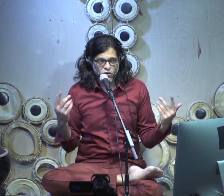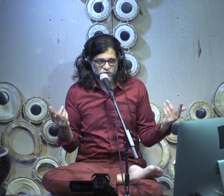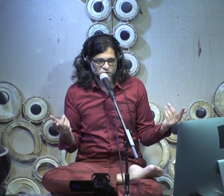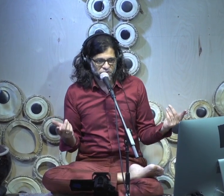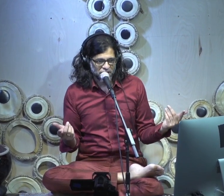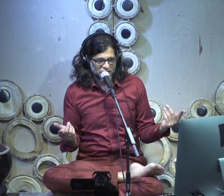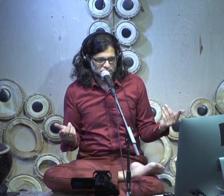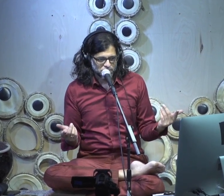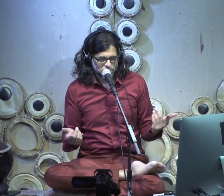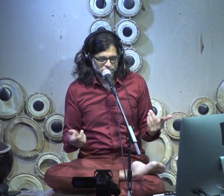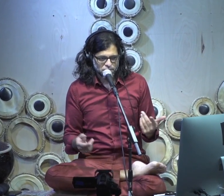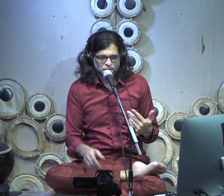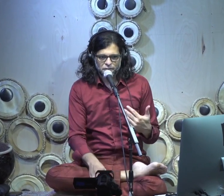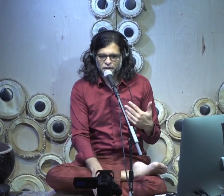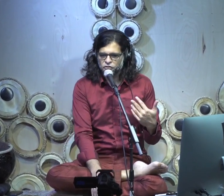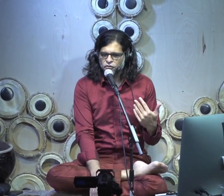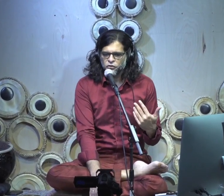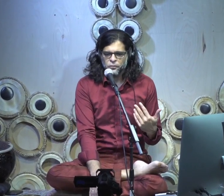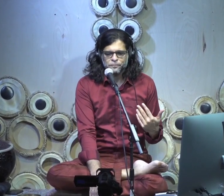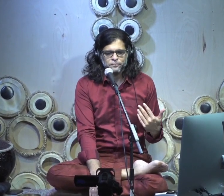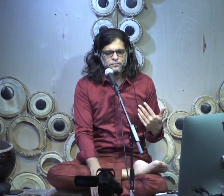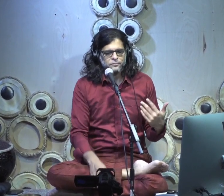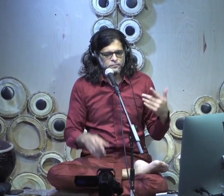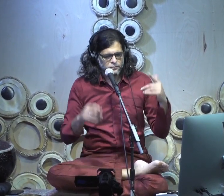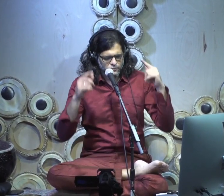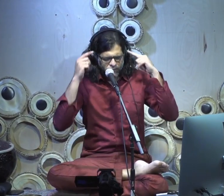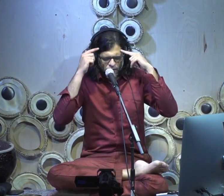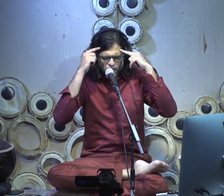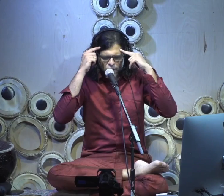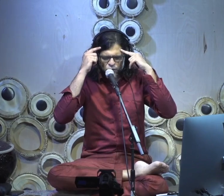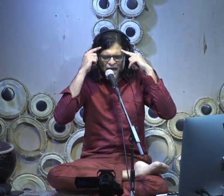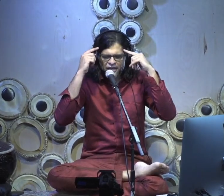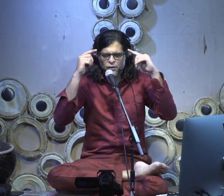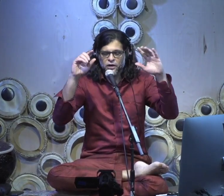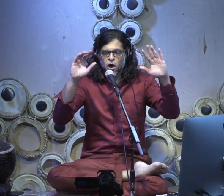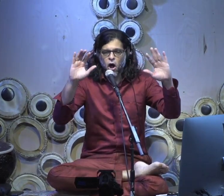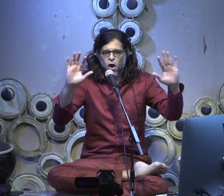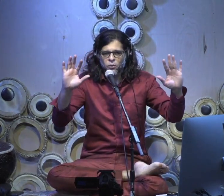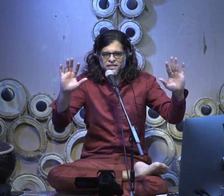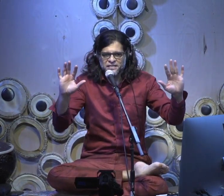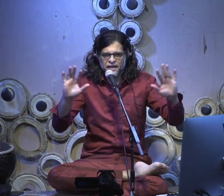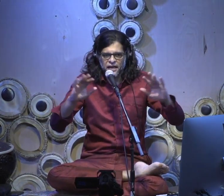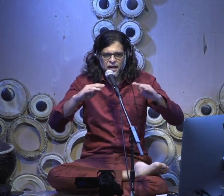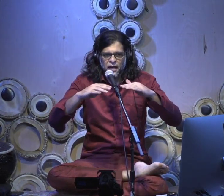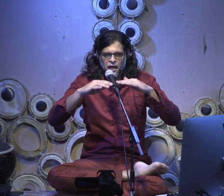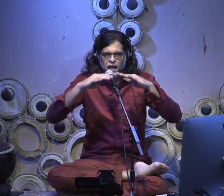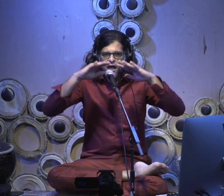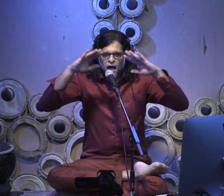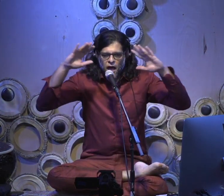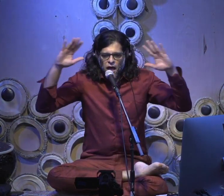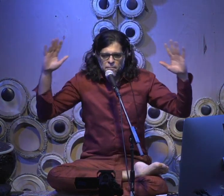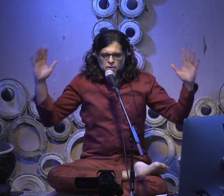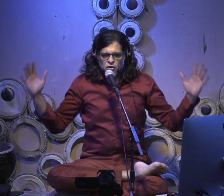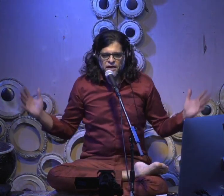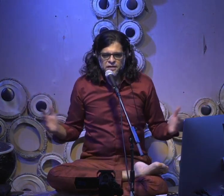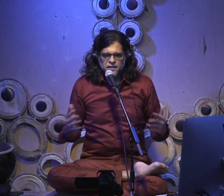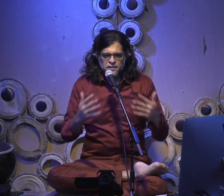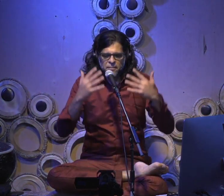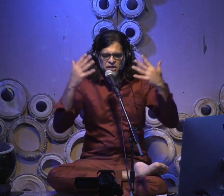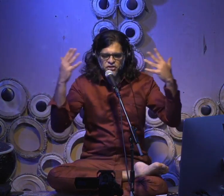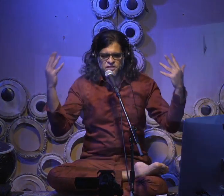all singing is overtone singing. It's true. In reality, we are always singing a